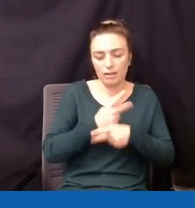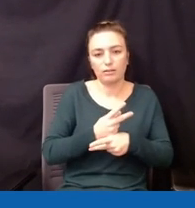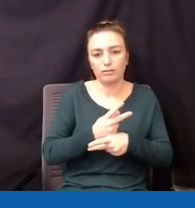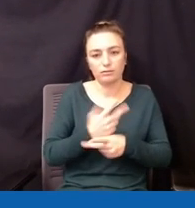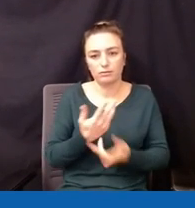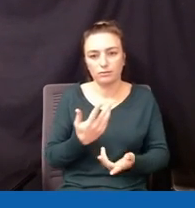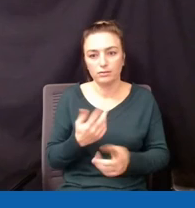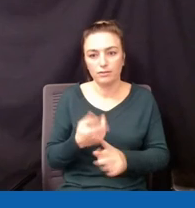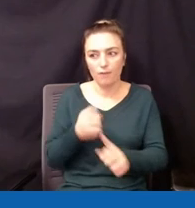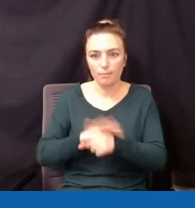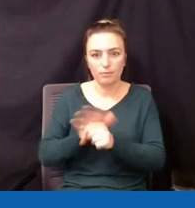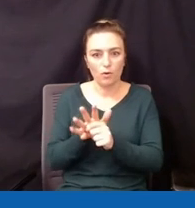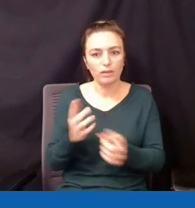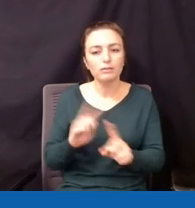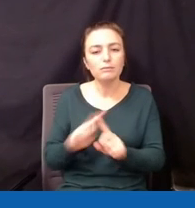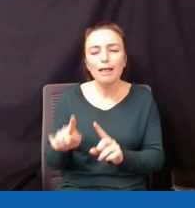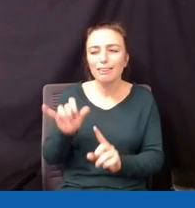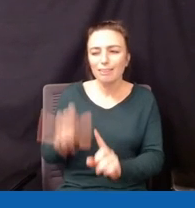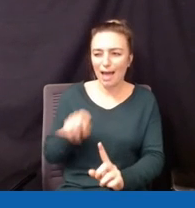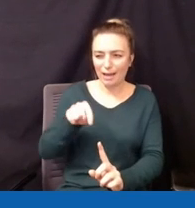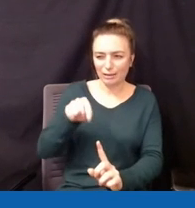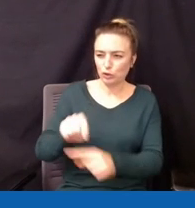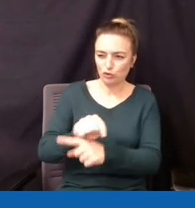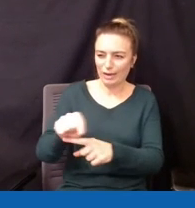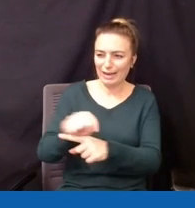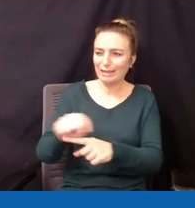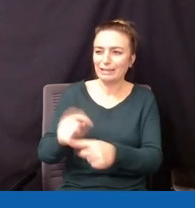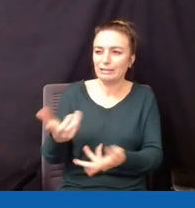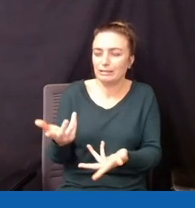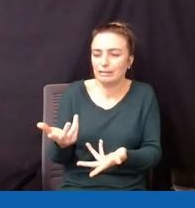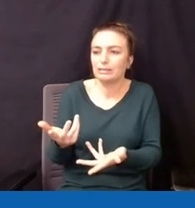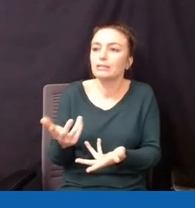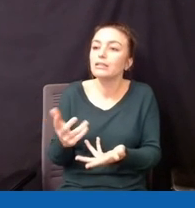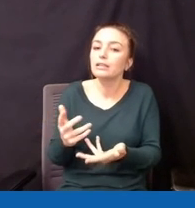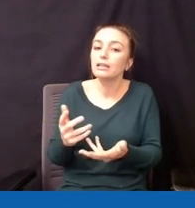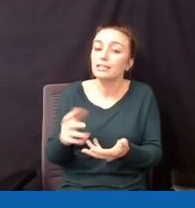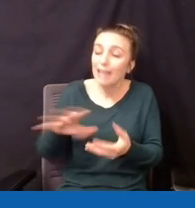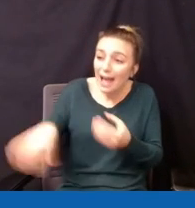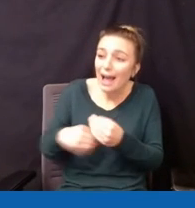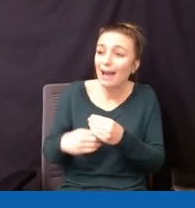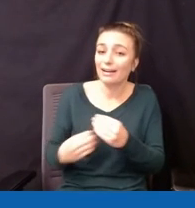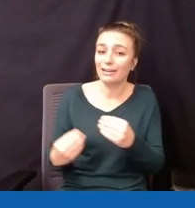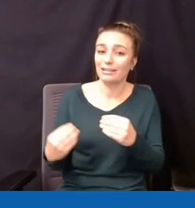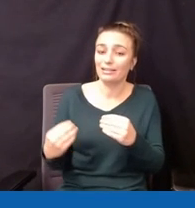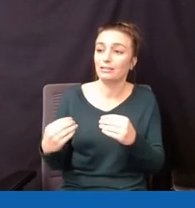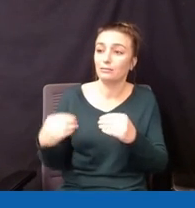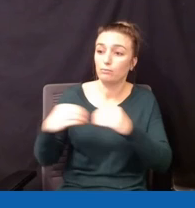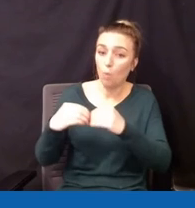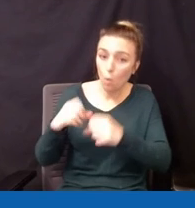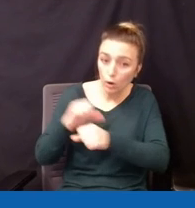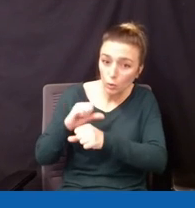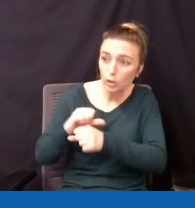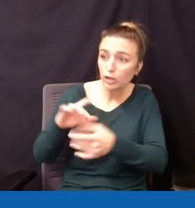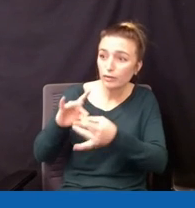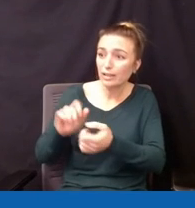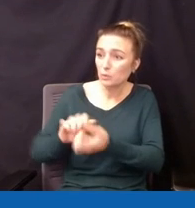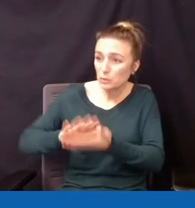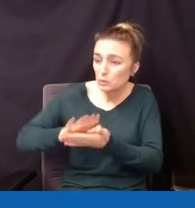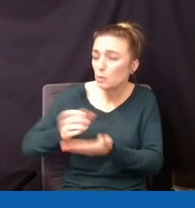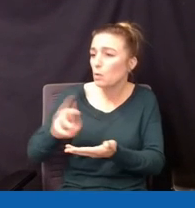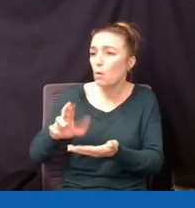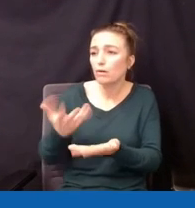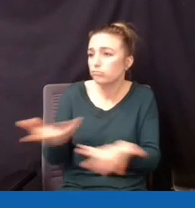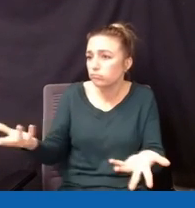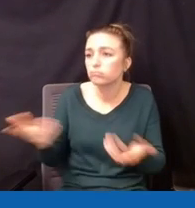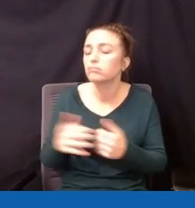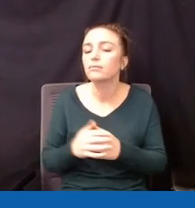How does that training work? How much more is it adding to what they're already doing? And how receptive have they been? Well, so